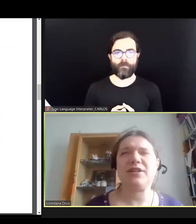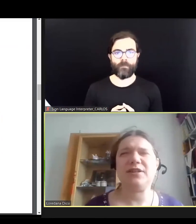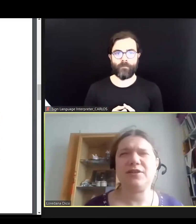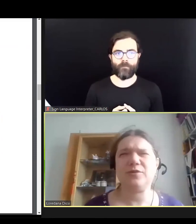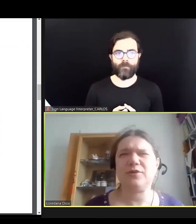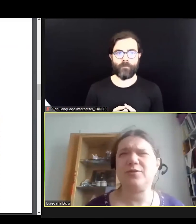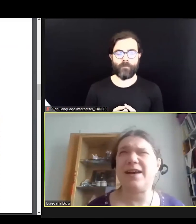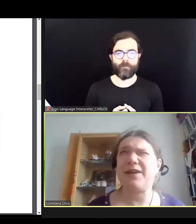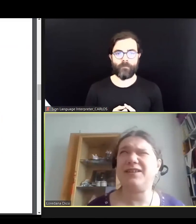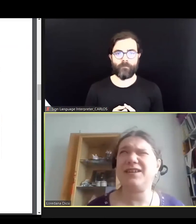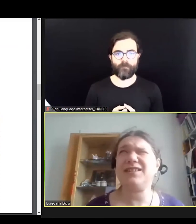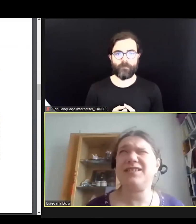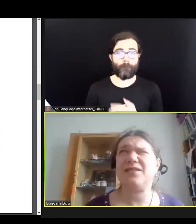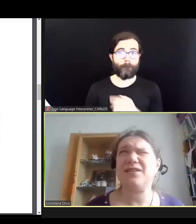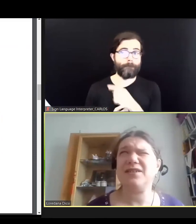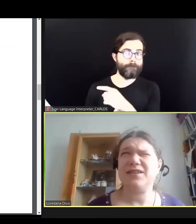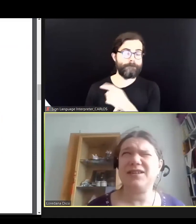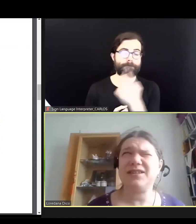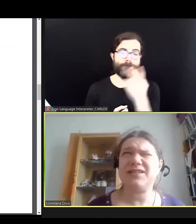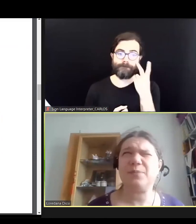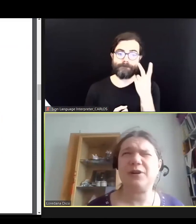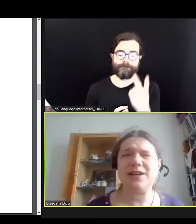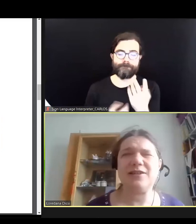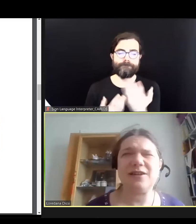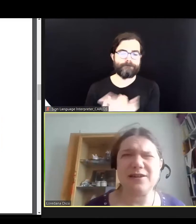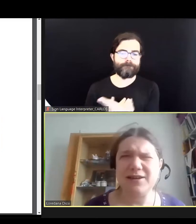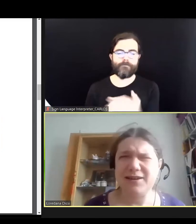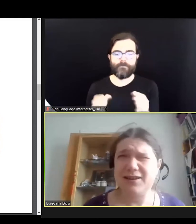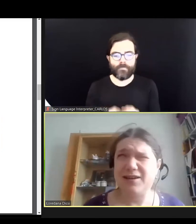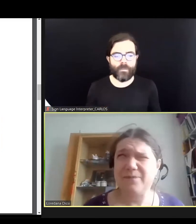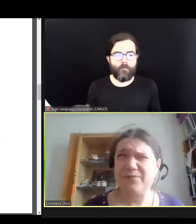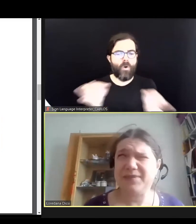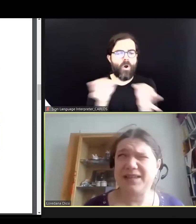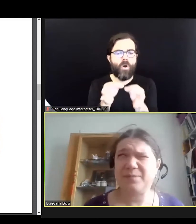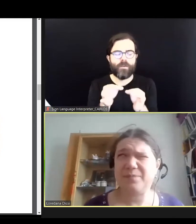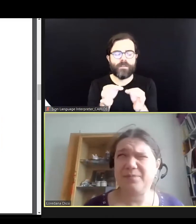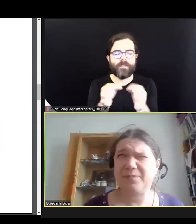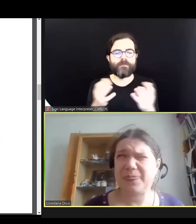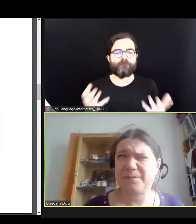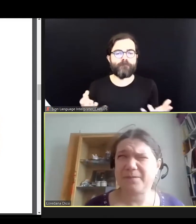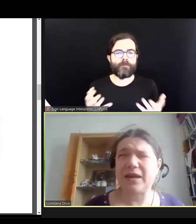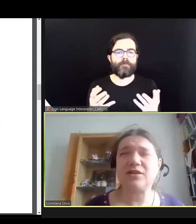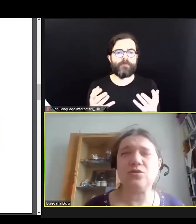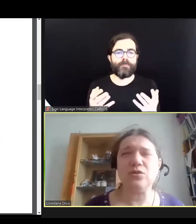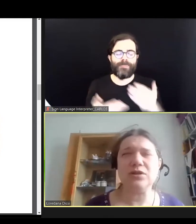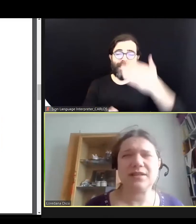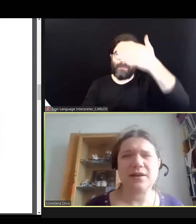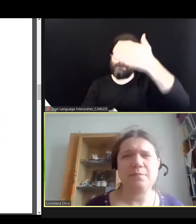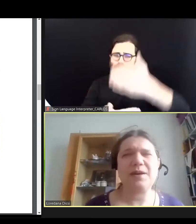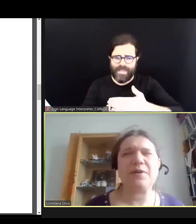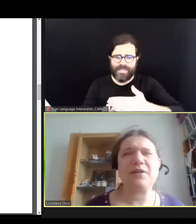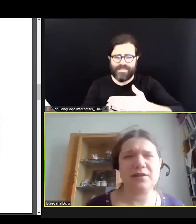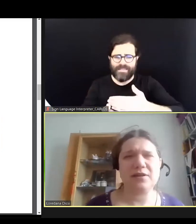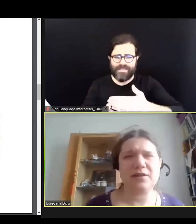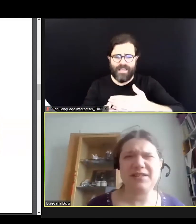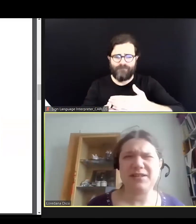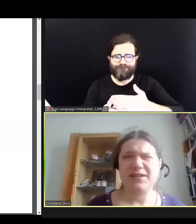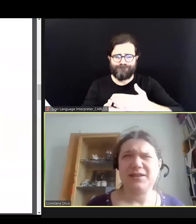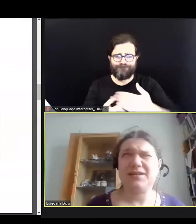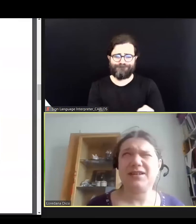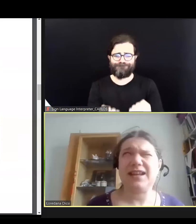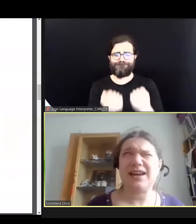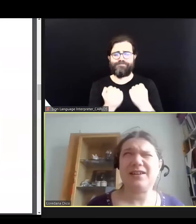need human support and financial. As I said, people need computers, people need